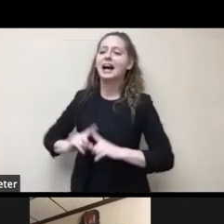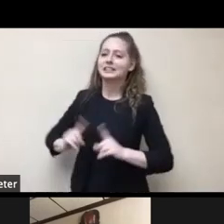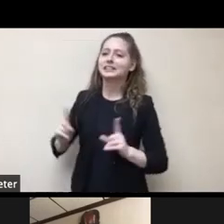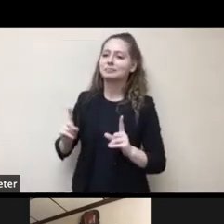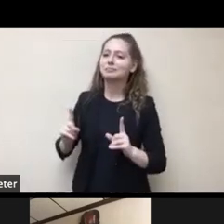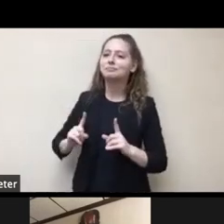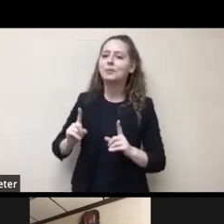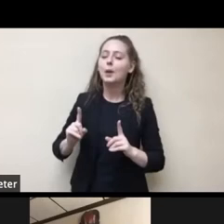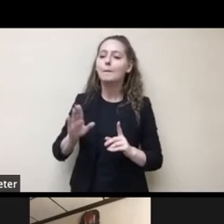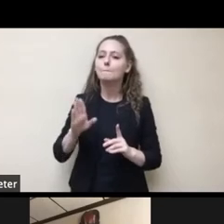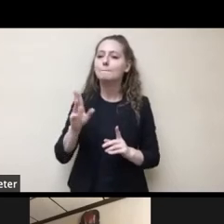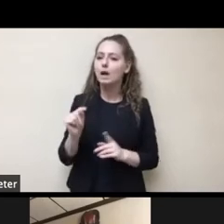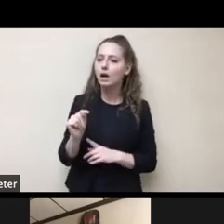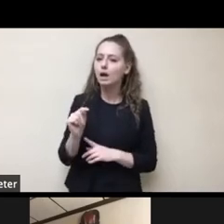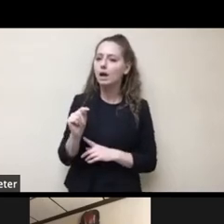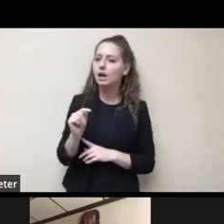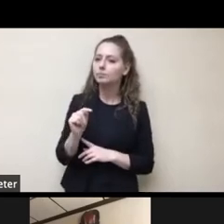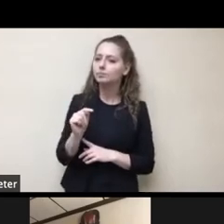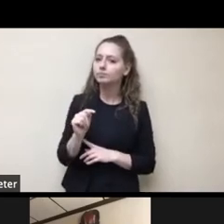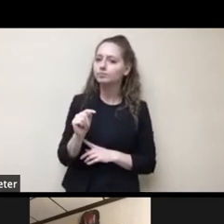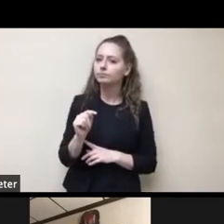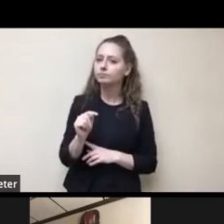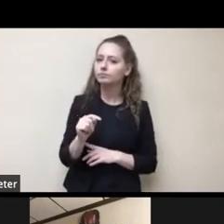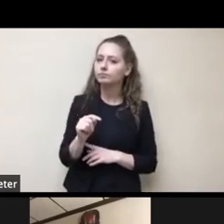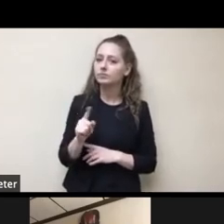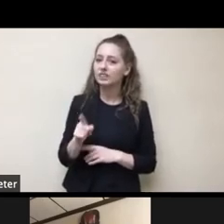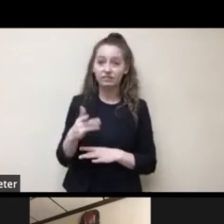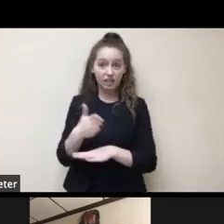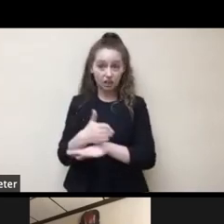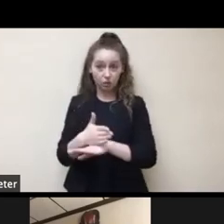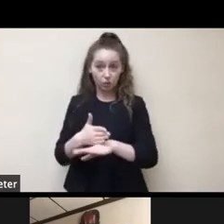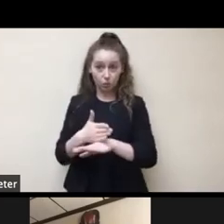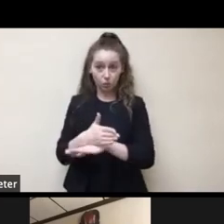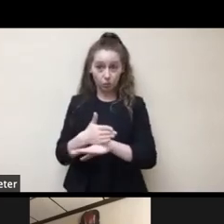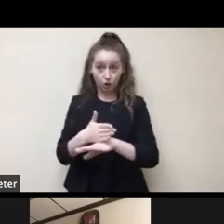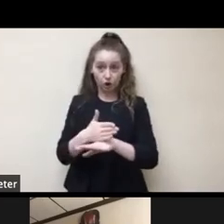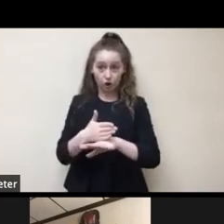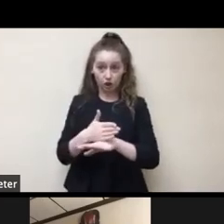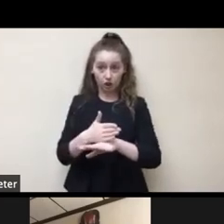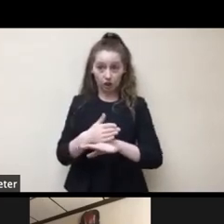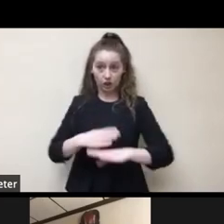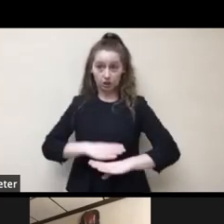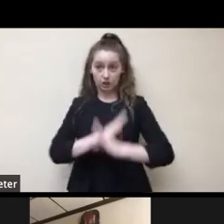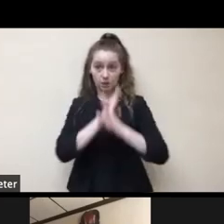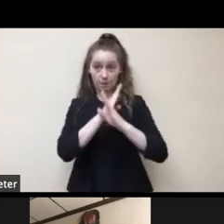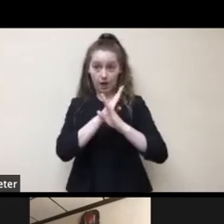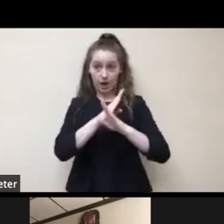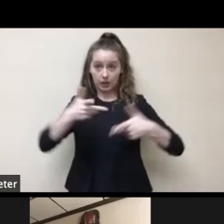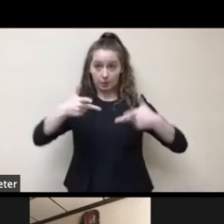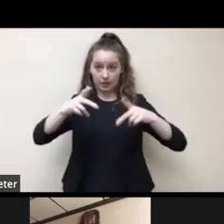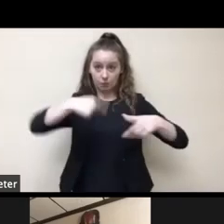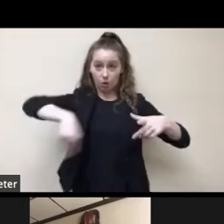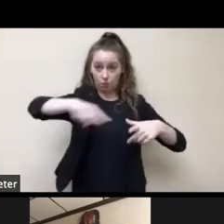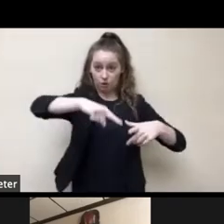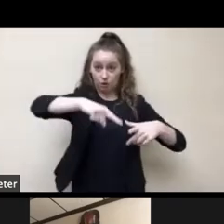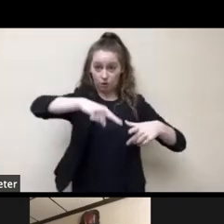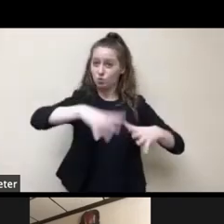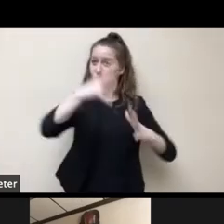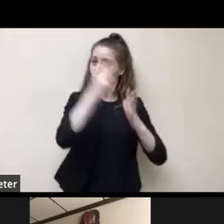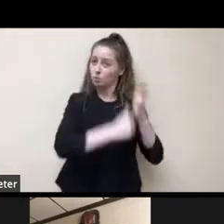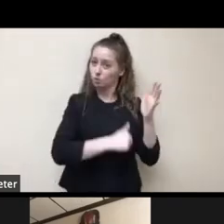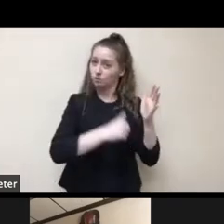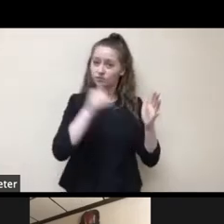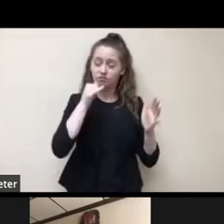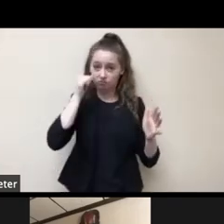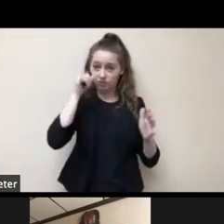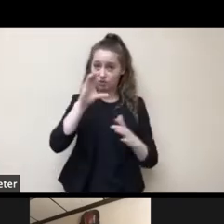But even our wood that's across the basketball rim was removed yesterday at Columbia Park. So there's